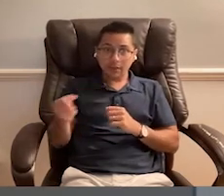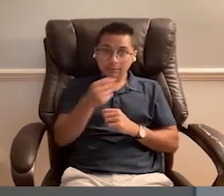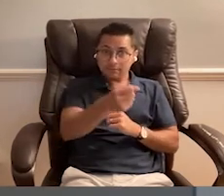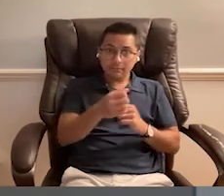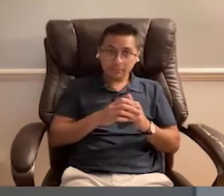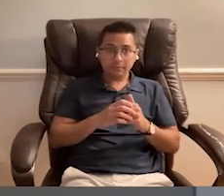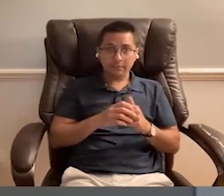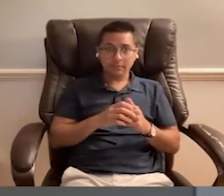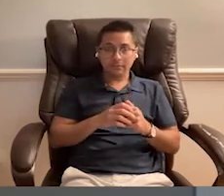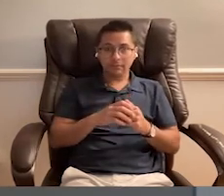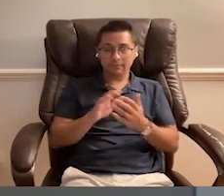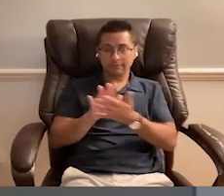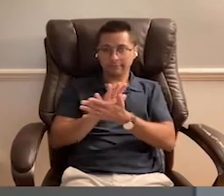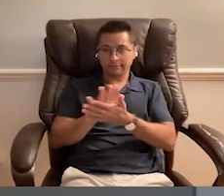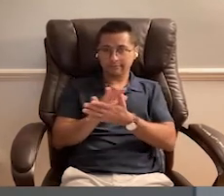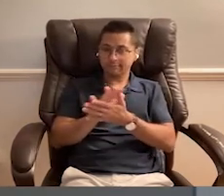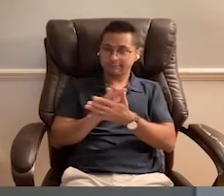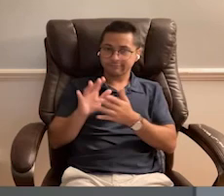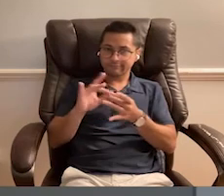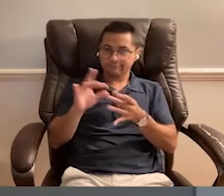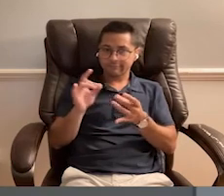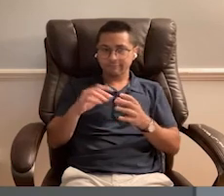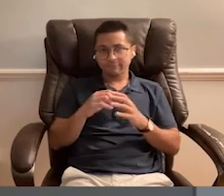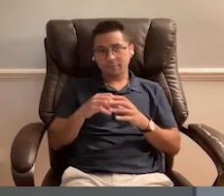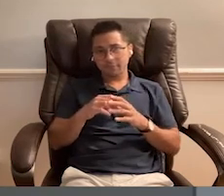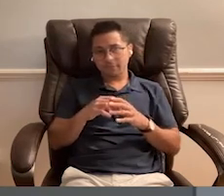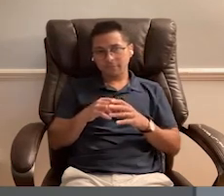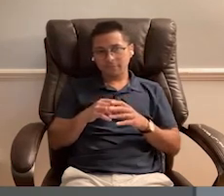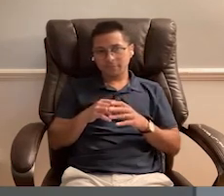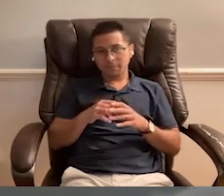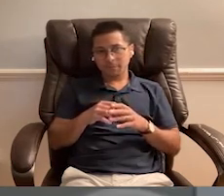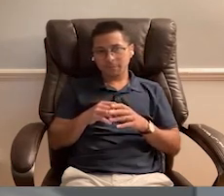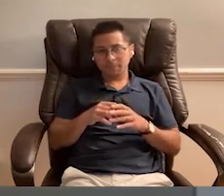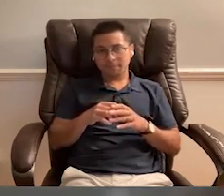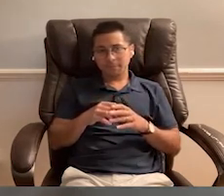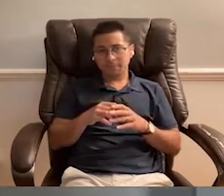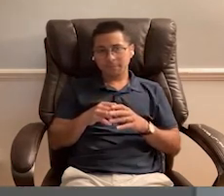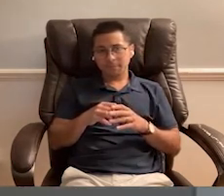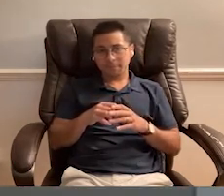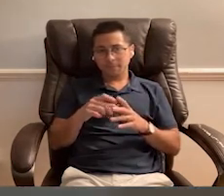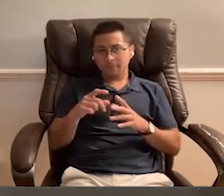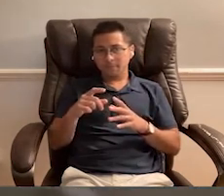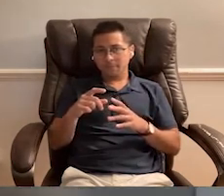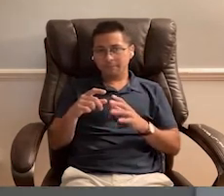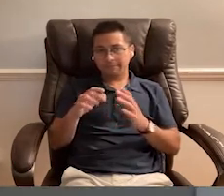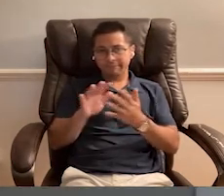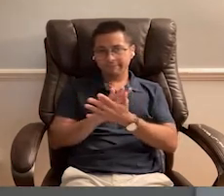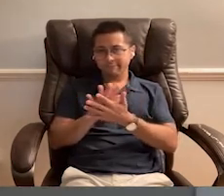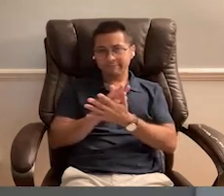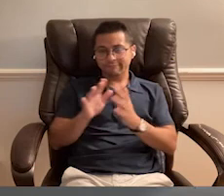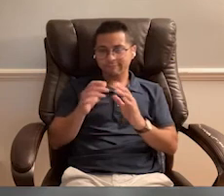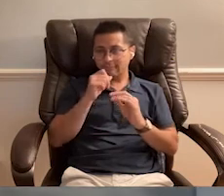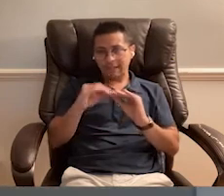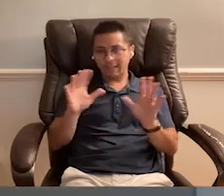there a crisis here? And we can review it. Steve, so it's so good to see you. The APD is the Category 7. I was wondering if you were in the